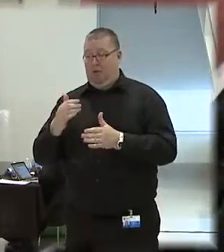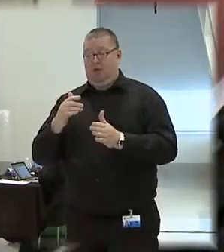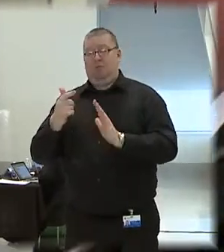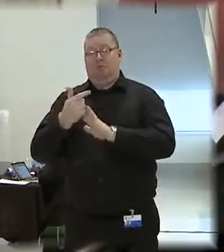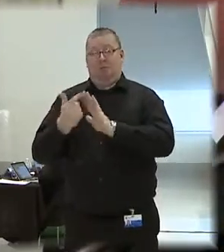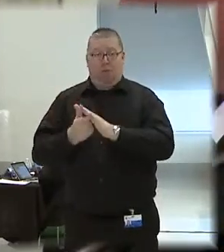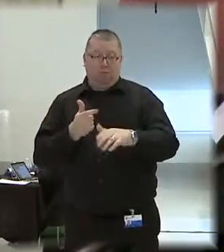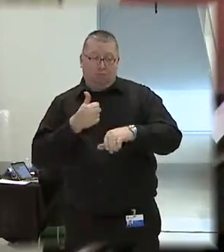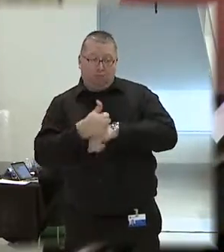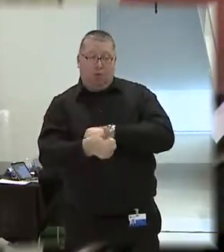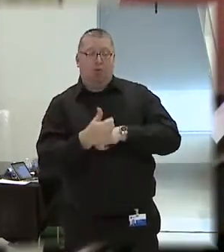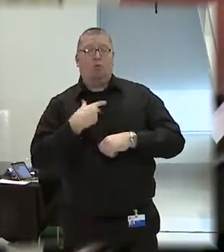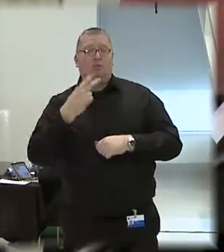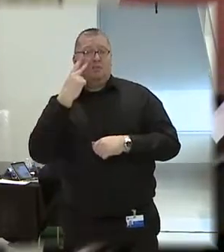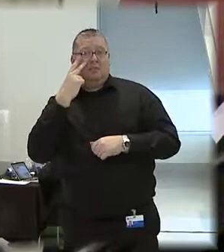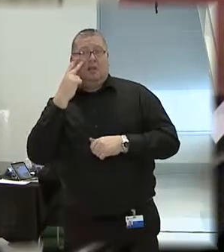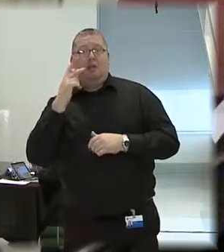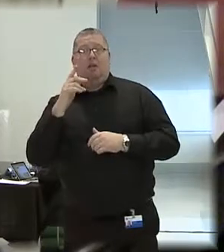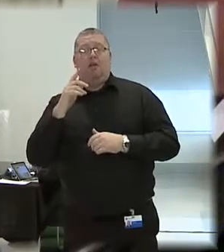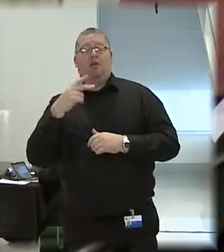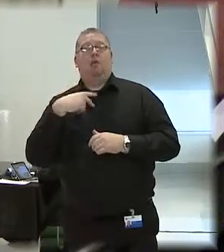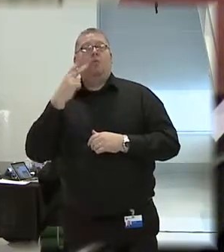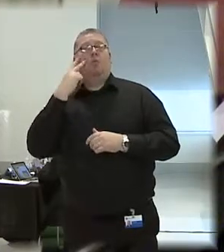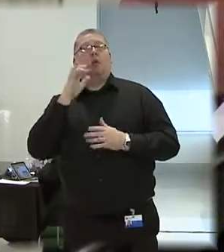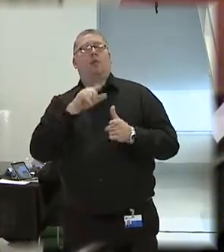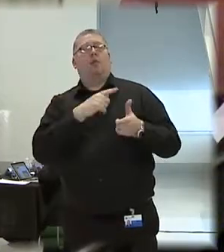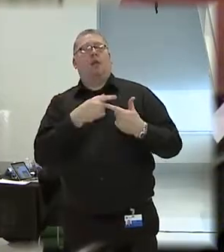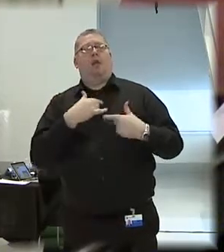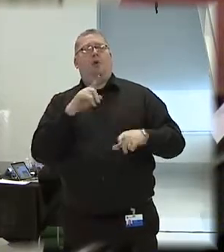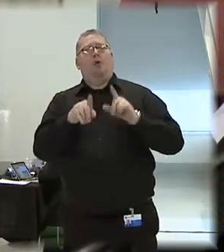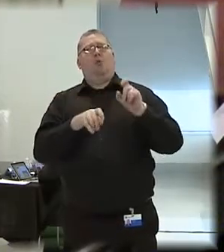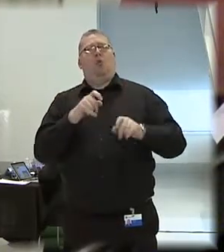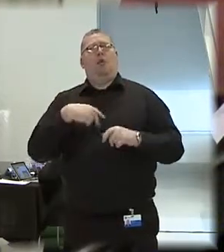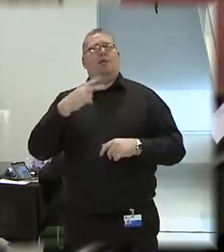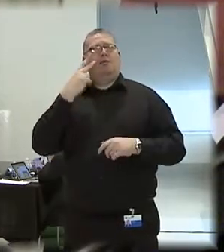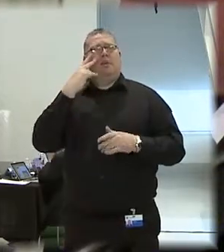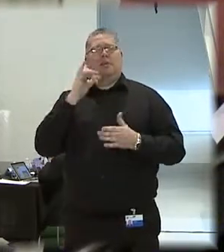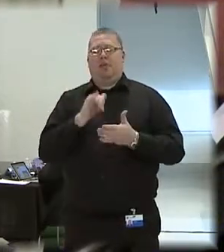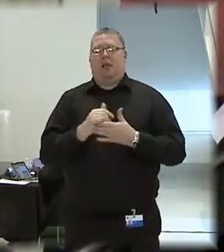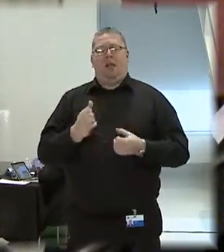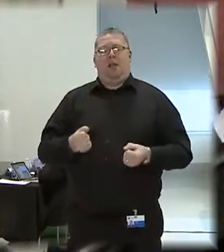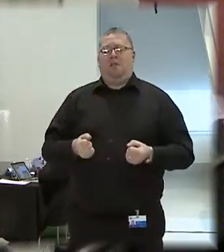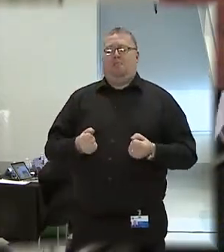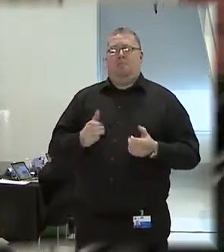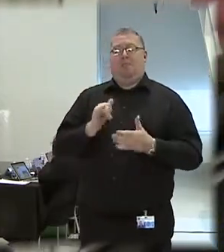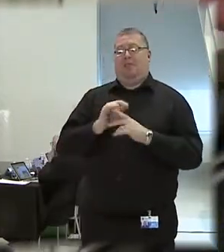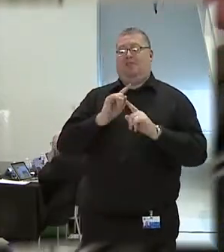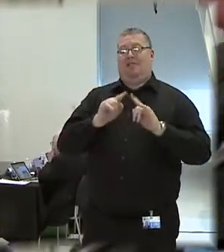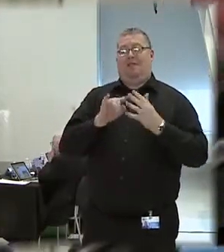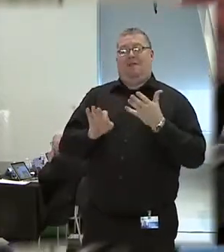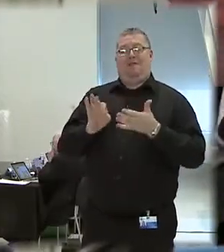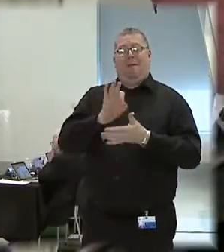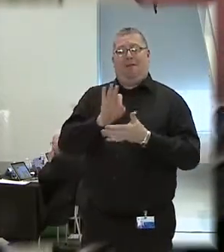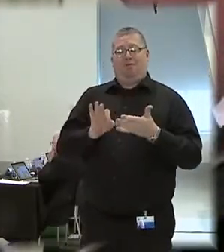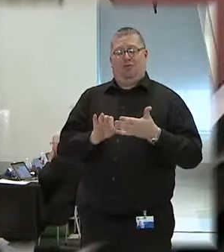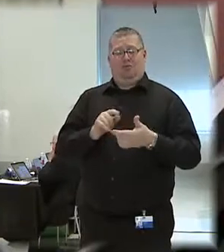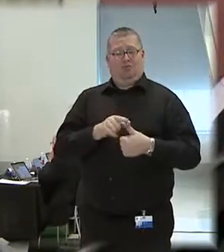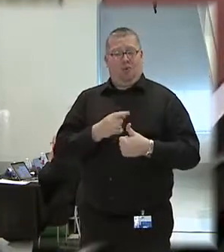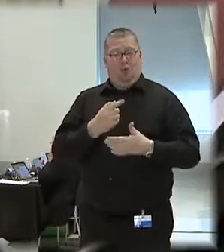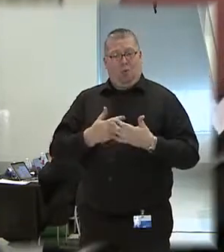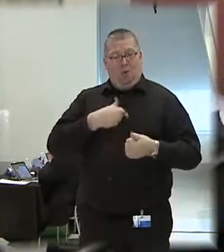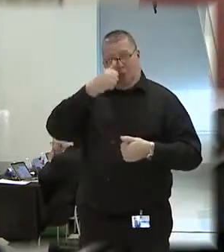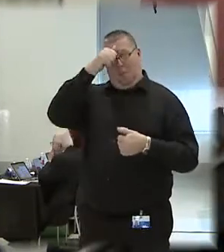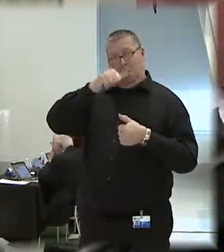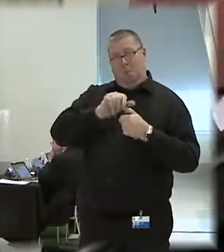yourselves, you always ask questions about now the Graham factors. You always ask questions about what did you know, what do you remember